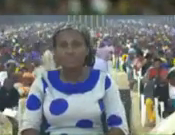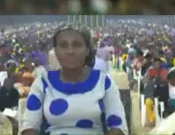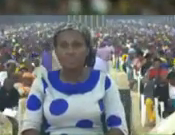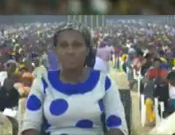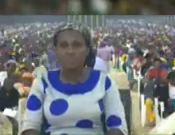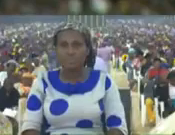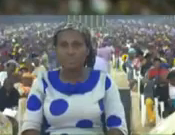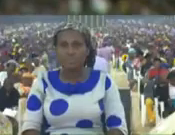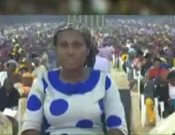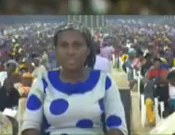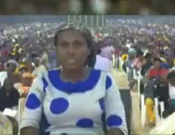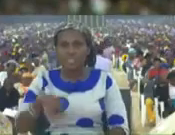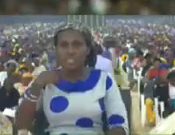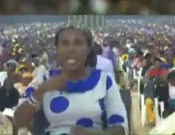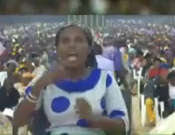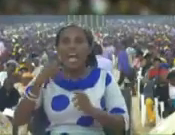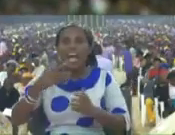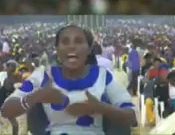I say Happy New Year.